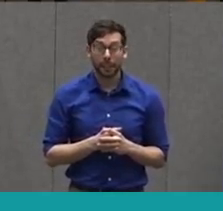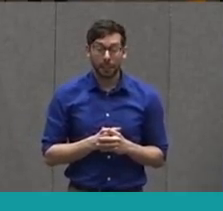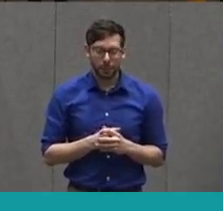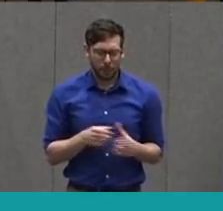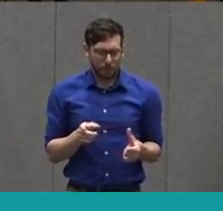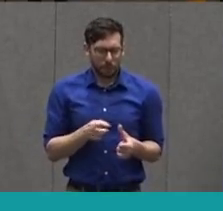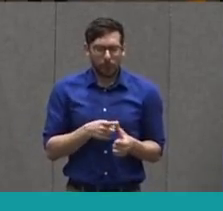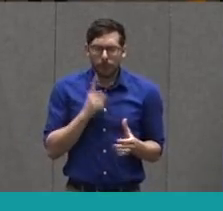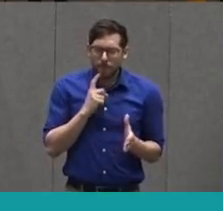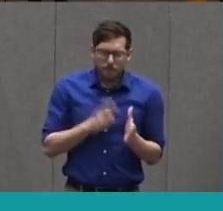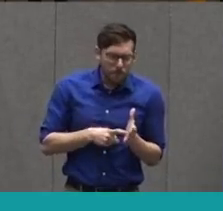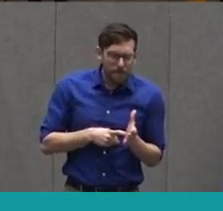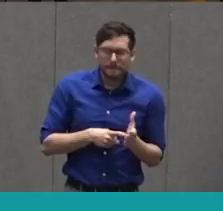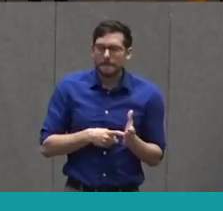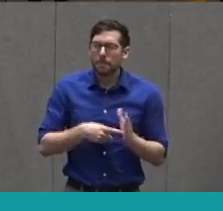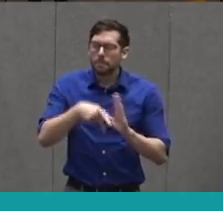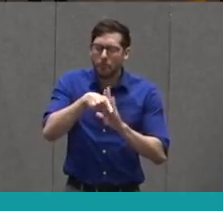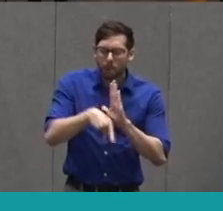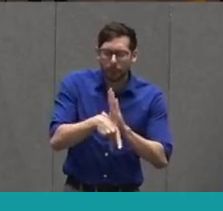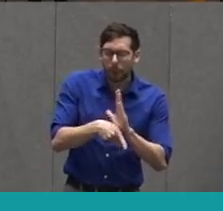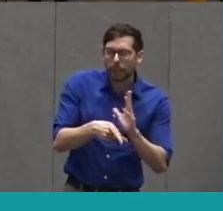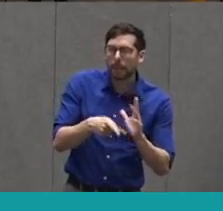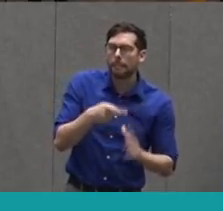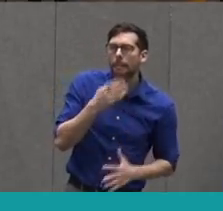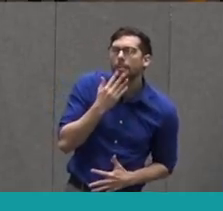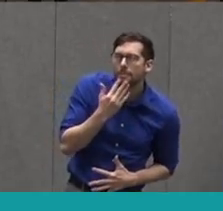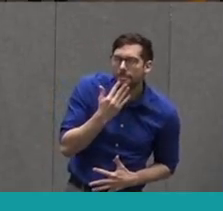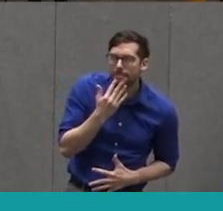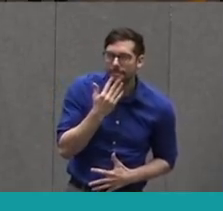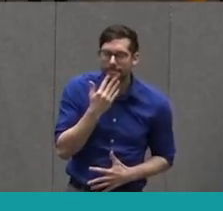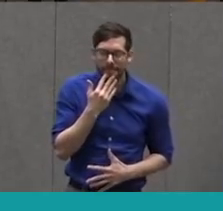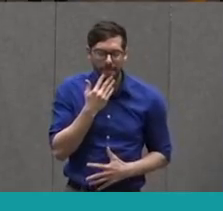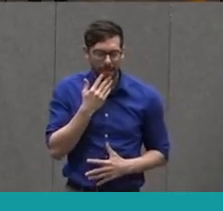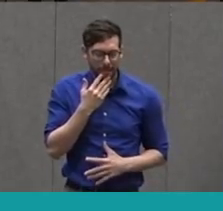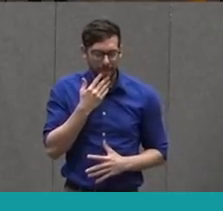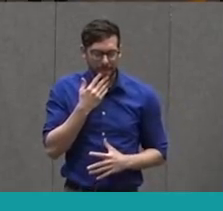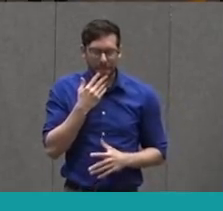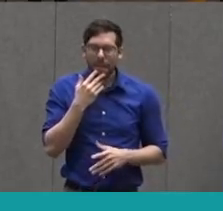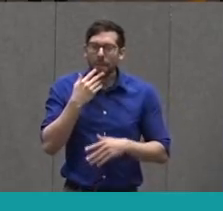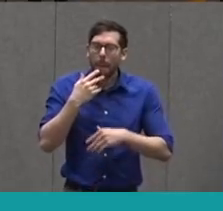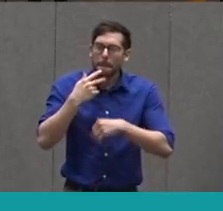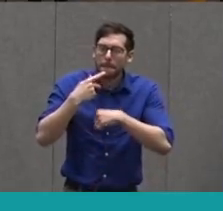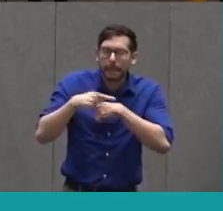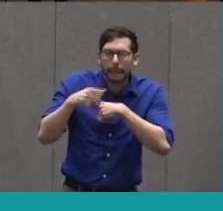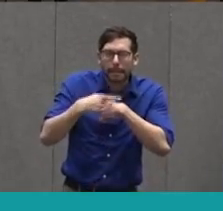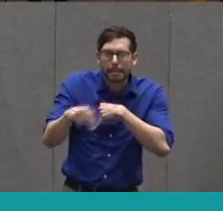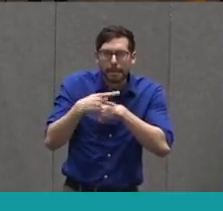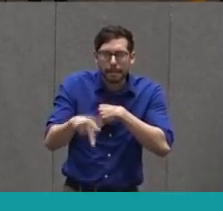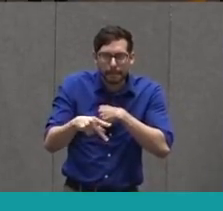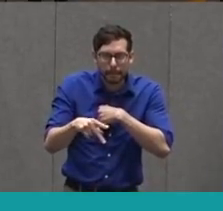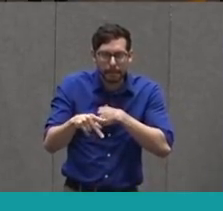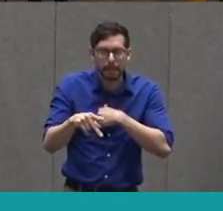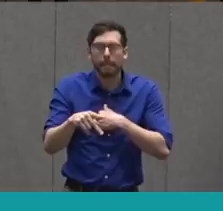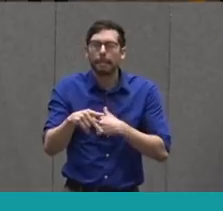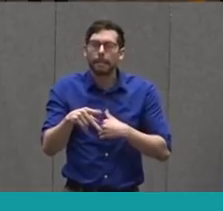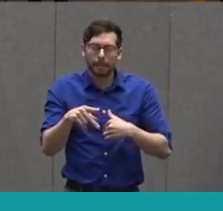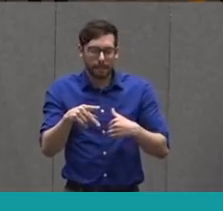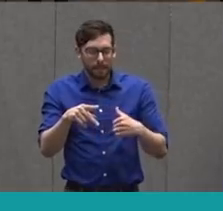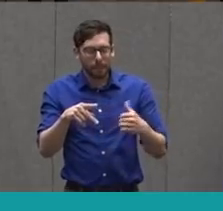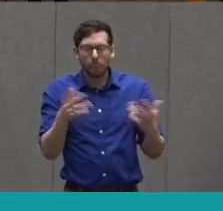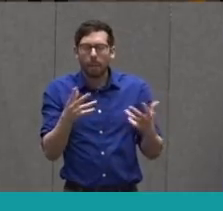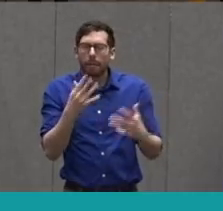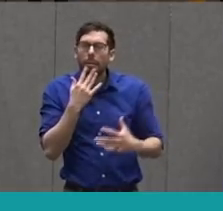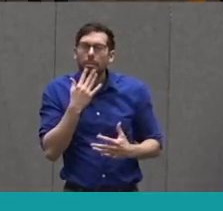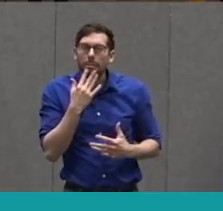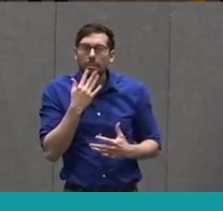color. What color are these plastic utensils? White. And we can tell